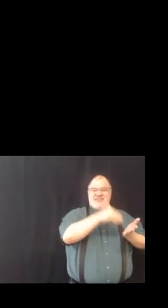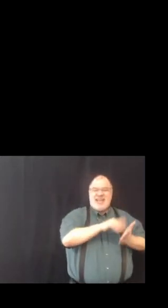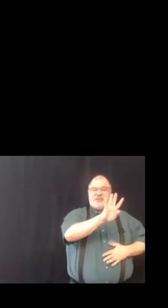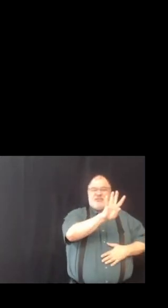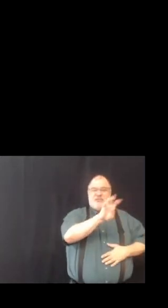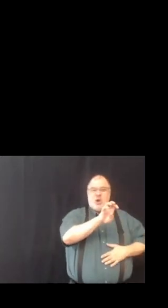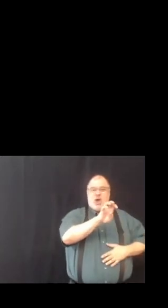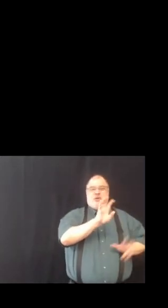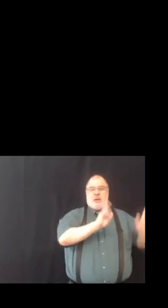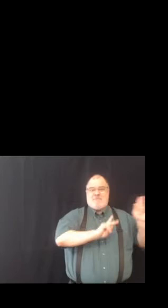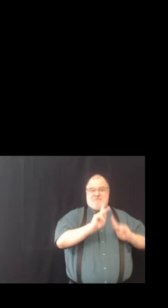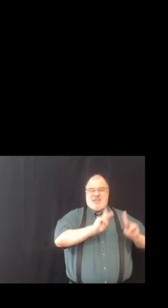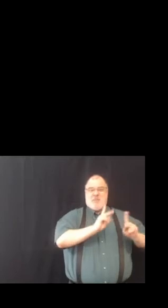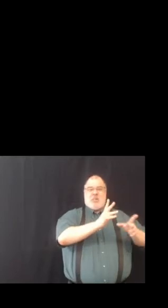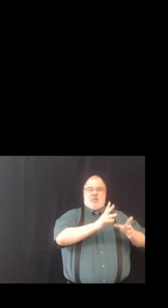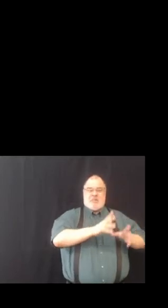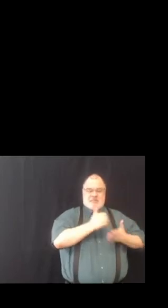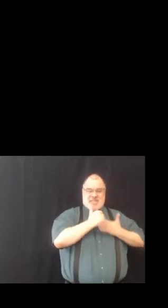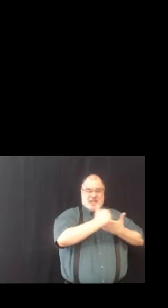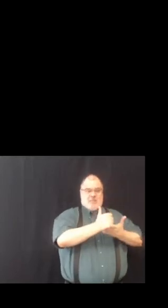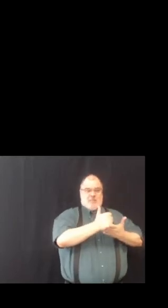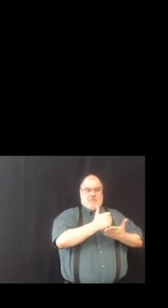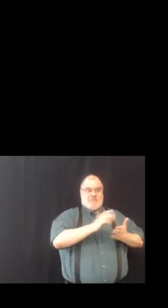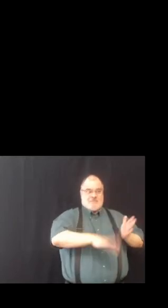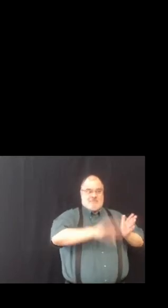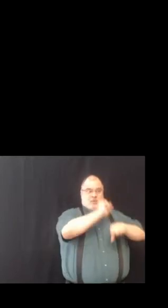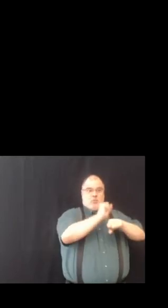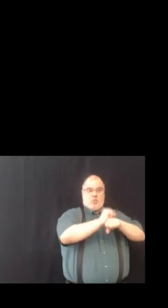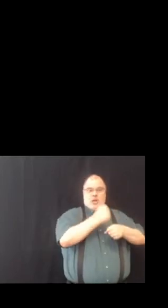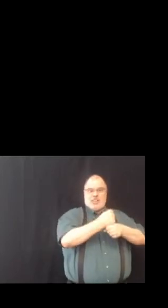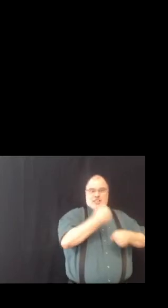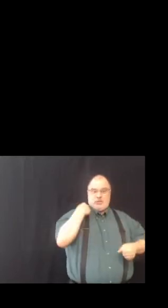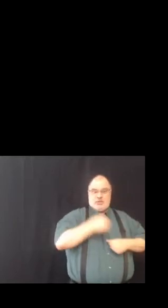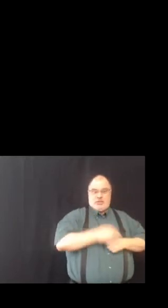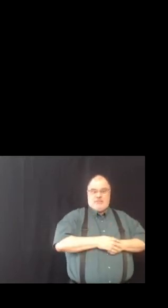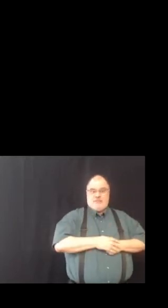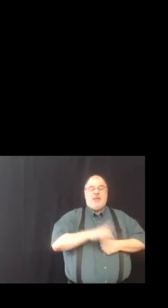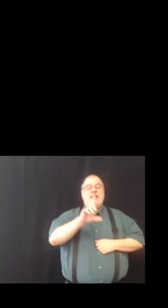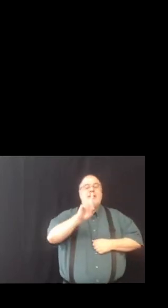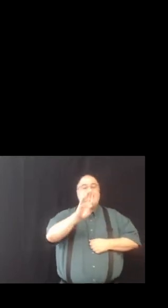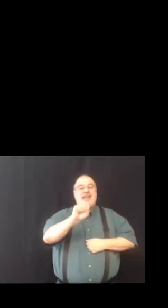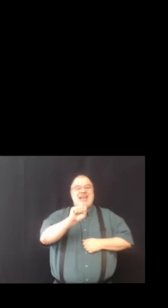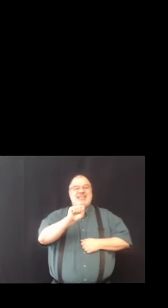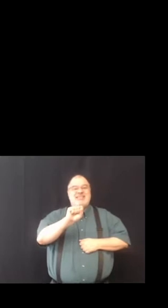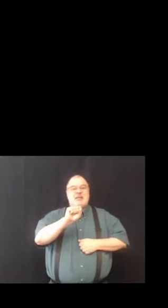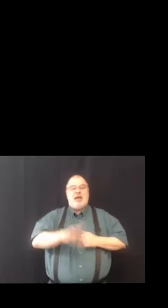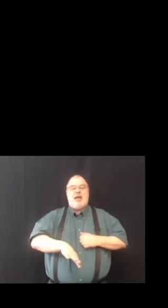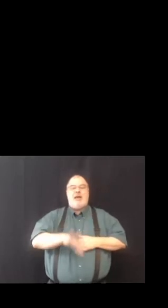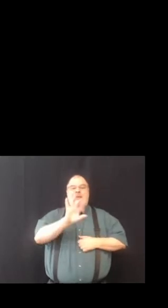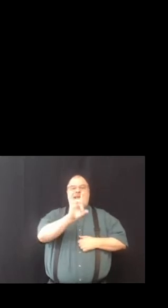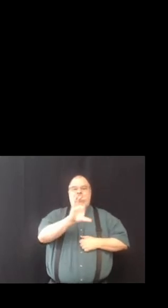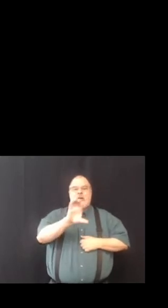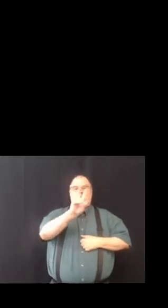5,400 individuals in getting a job last year. And Blind Services assisted 822